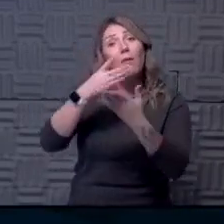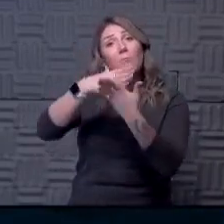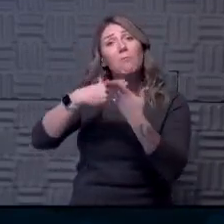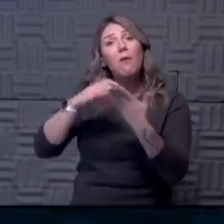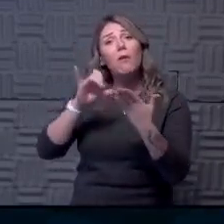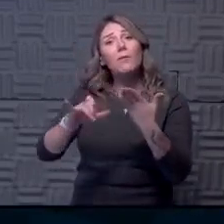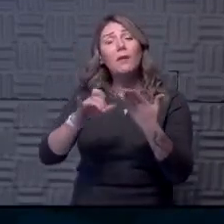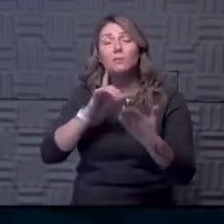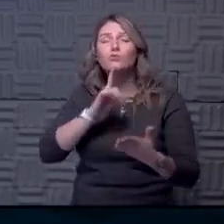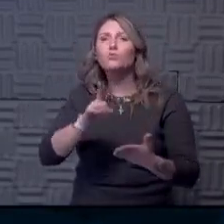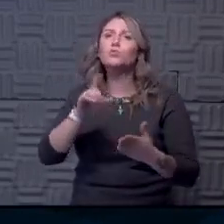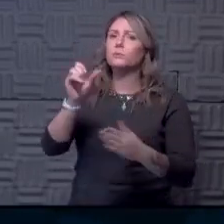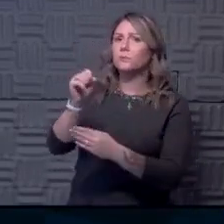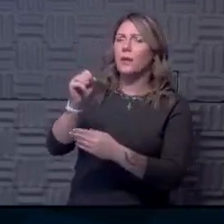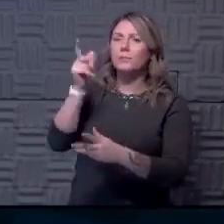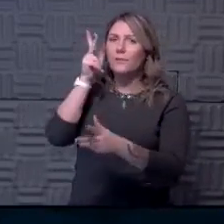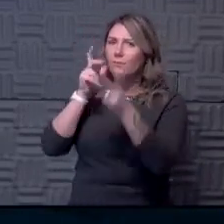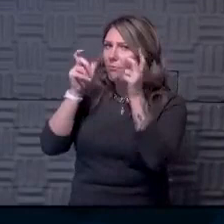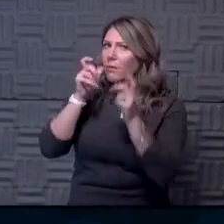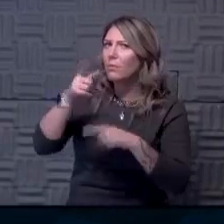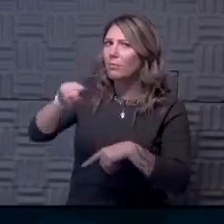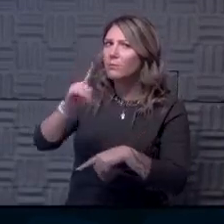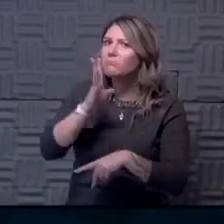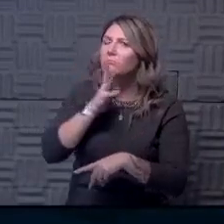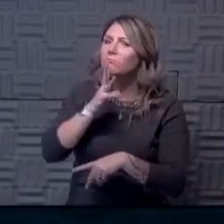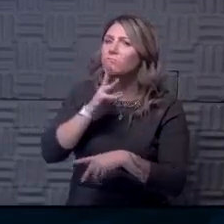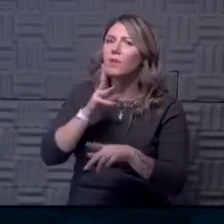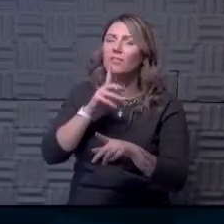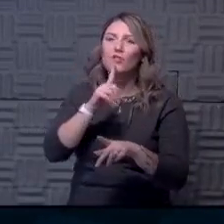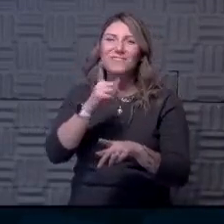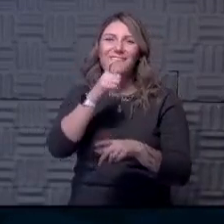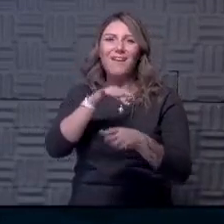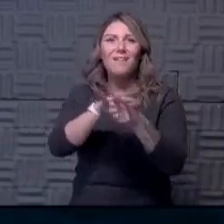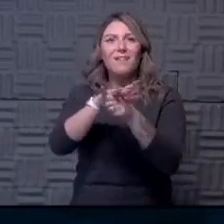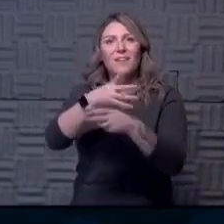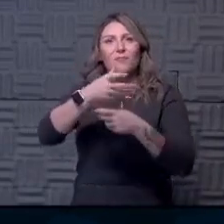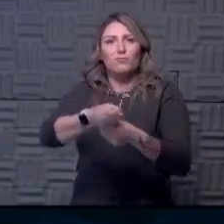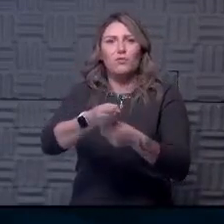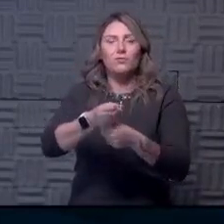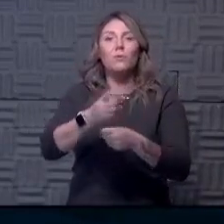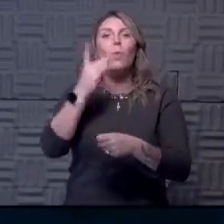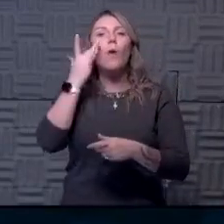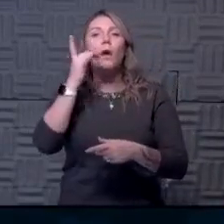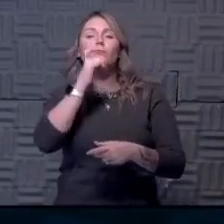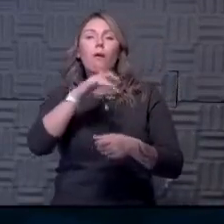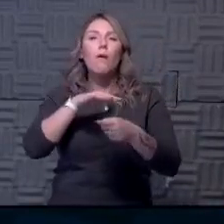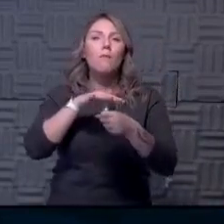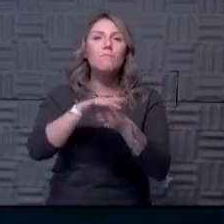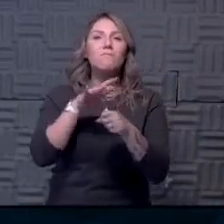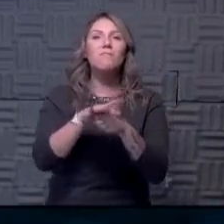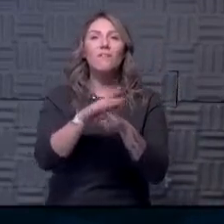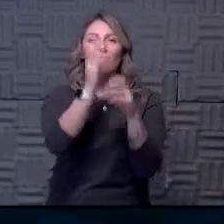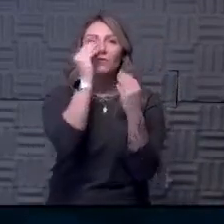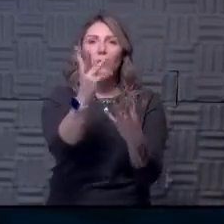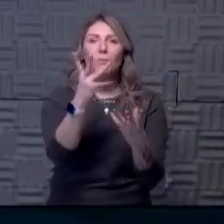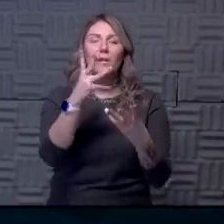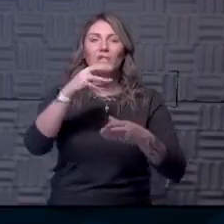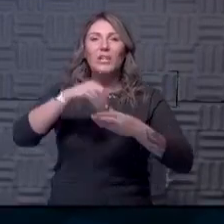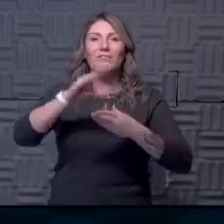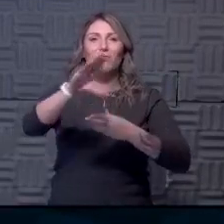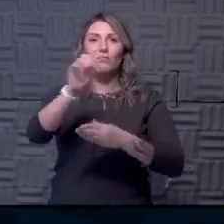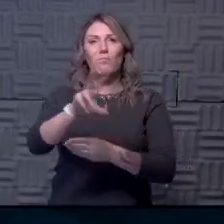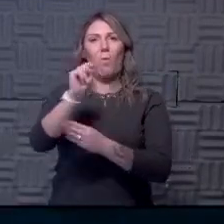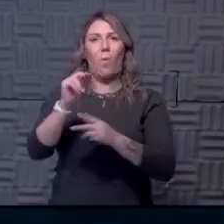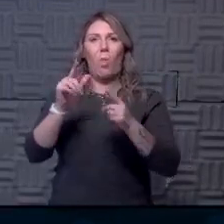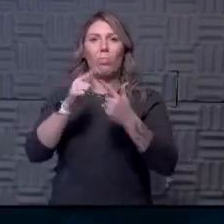is kind of true. By listening to them, there's a lack of trust because there's a lack of information in their language. But at the same time,